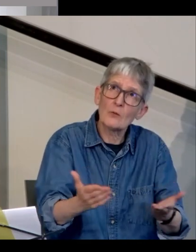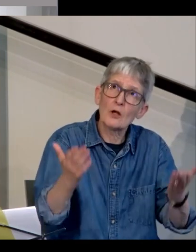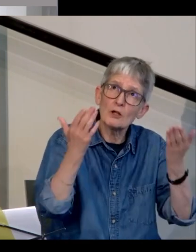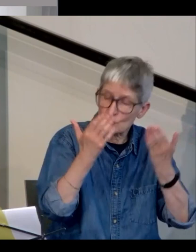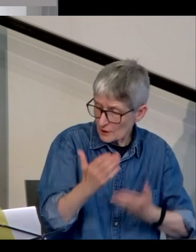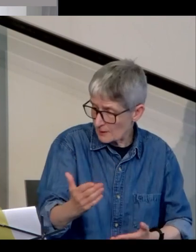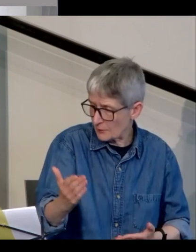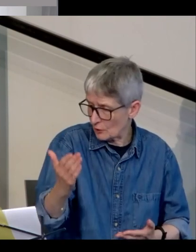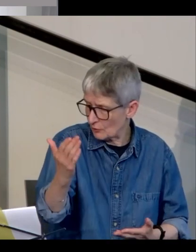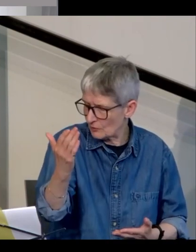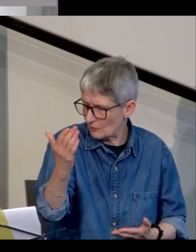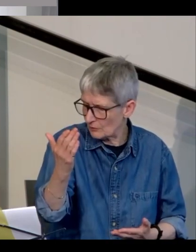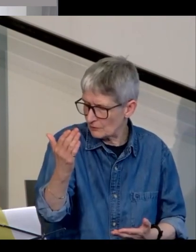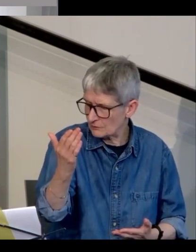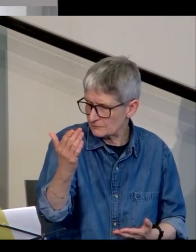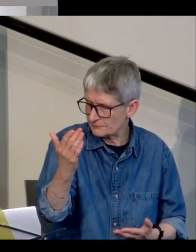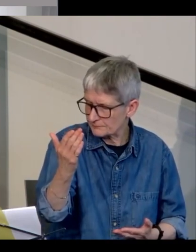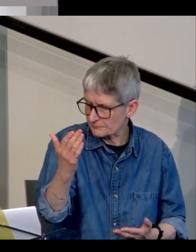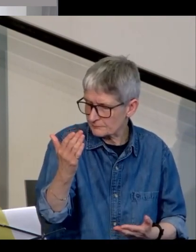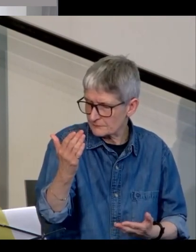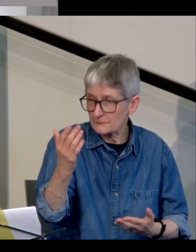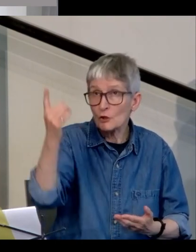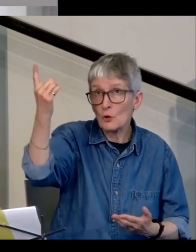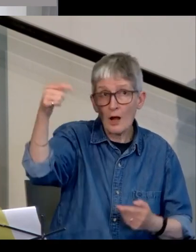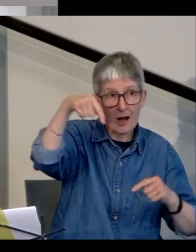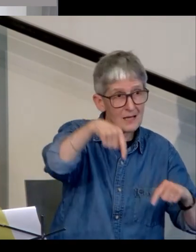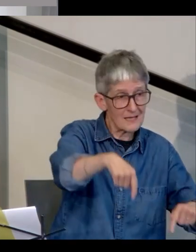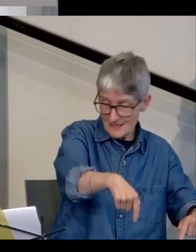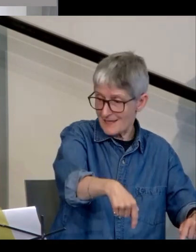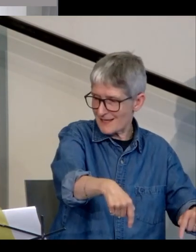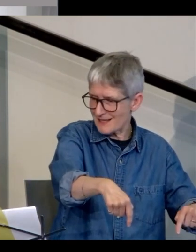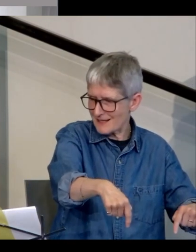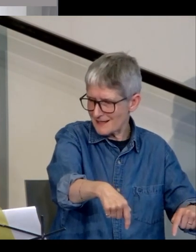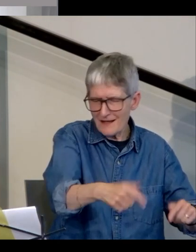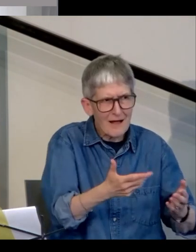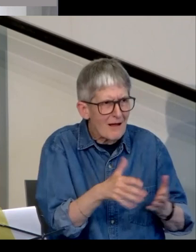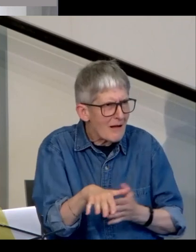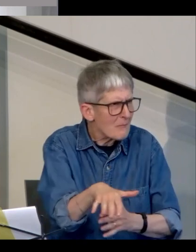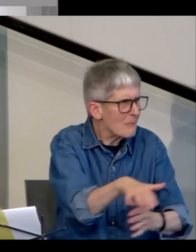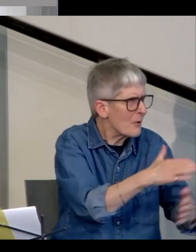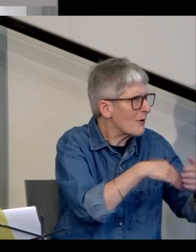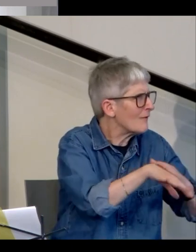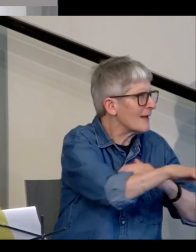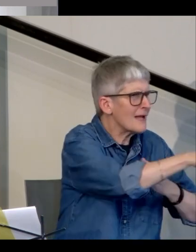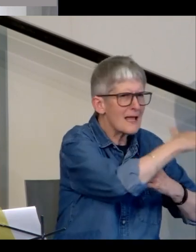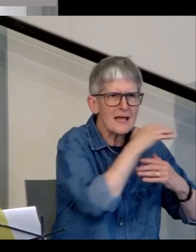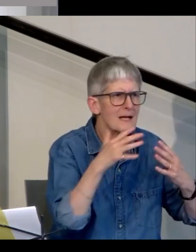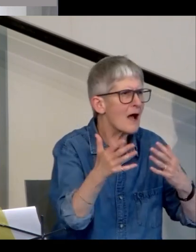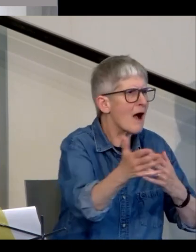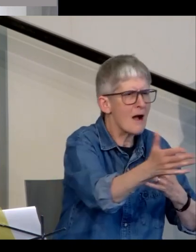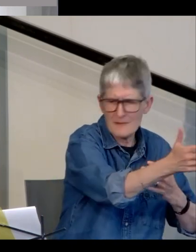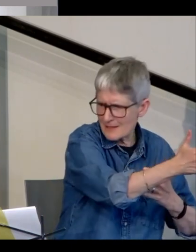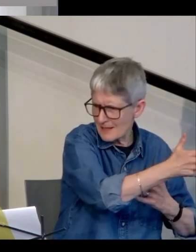I worship you, moving in our midst. You are here, moving